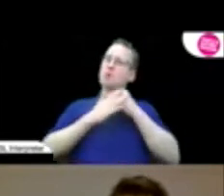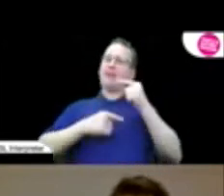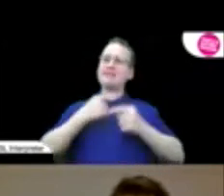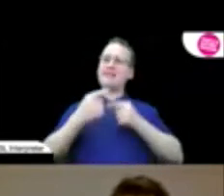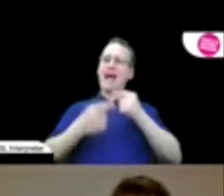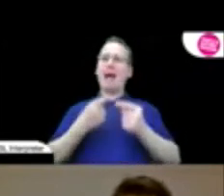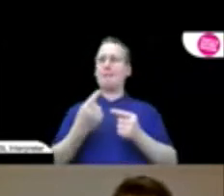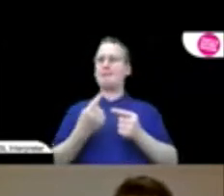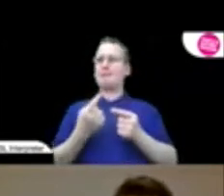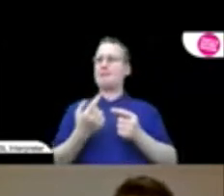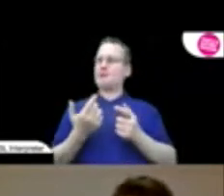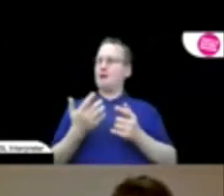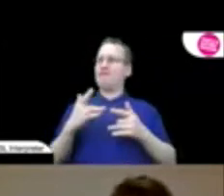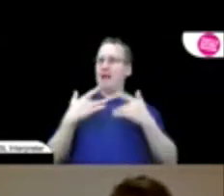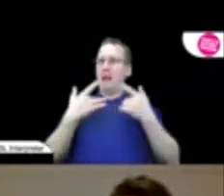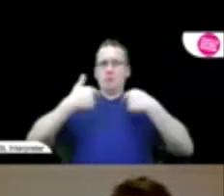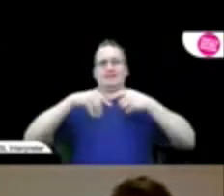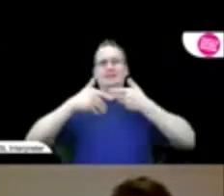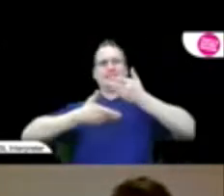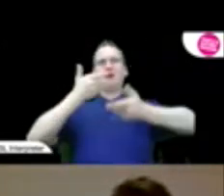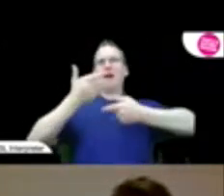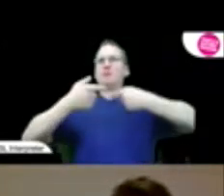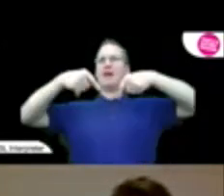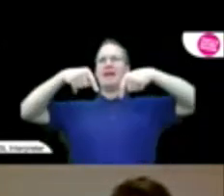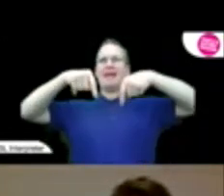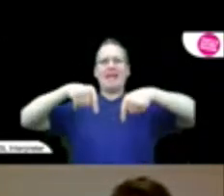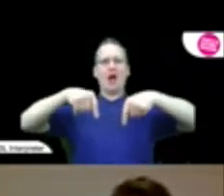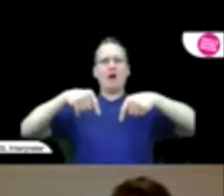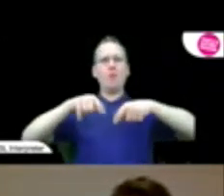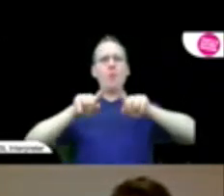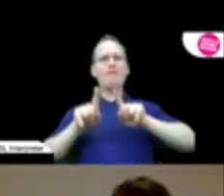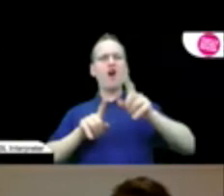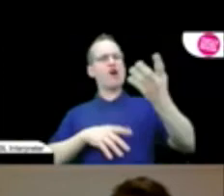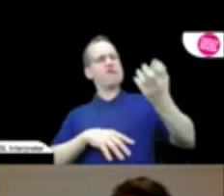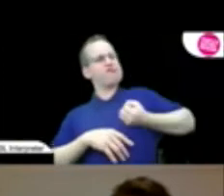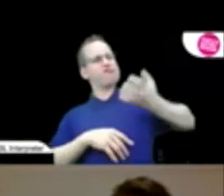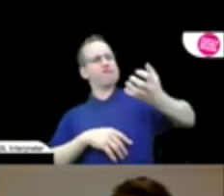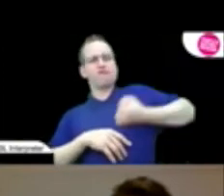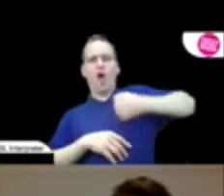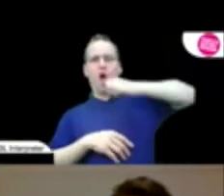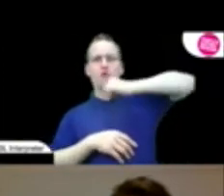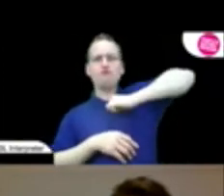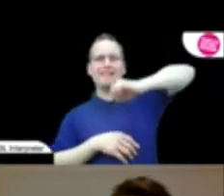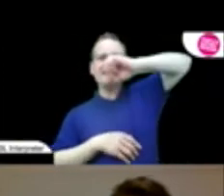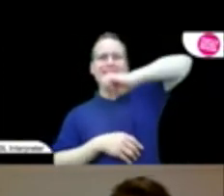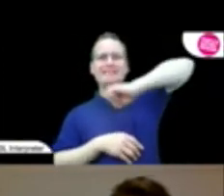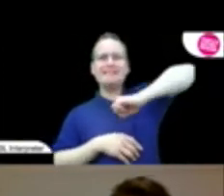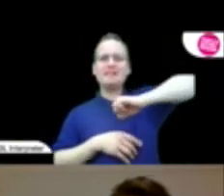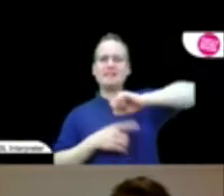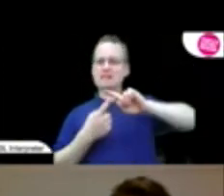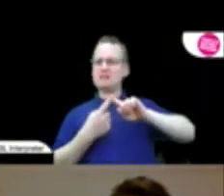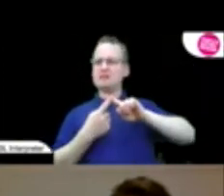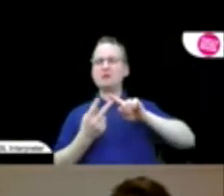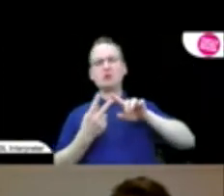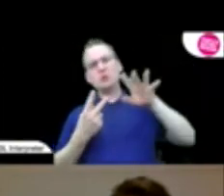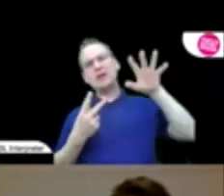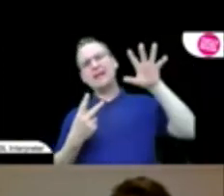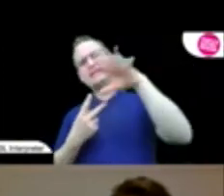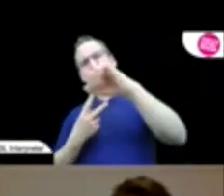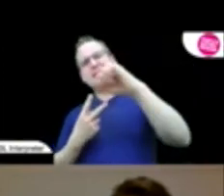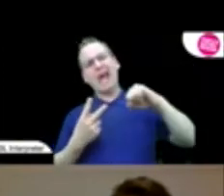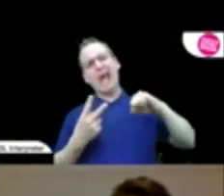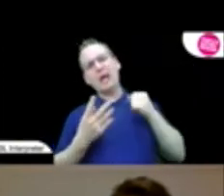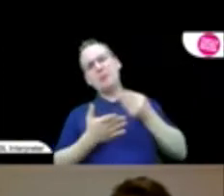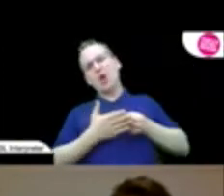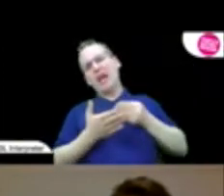being described as if we are here for greed. We are here to waste tax monies,